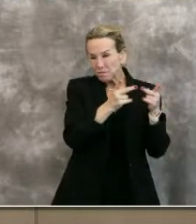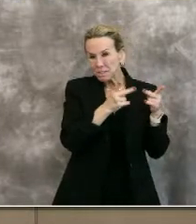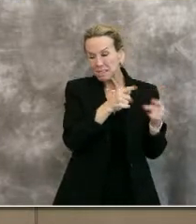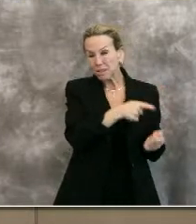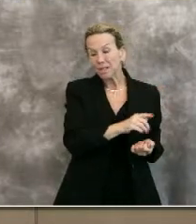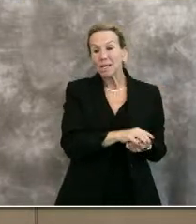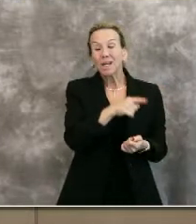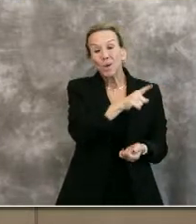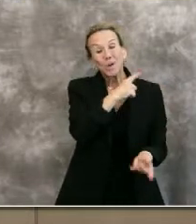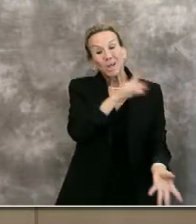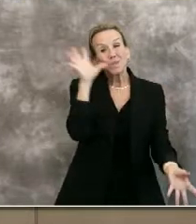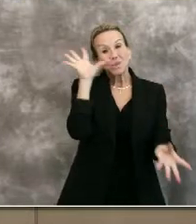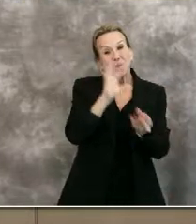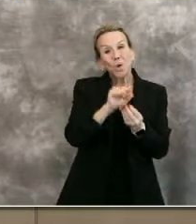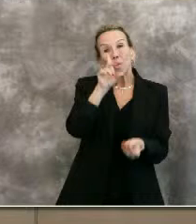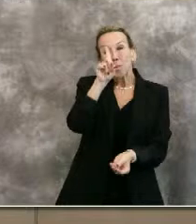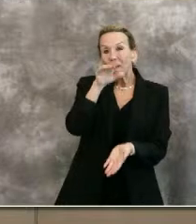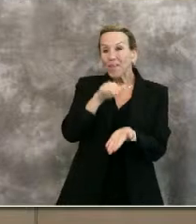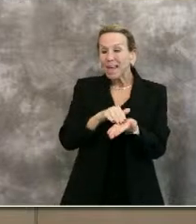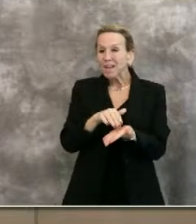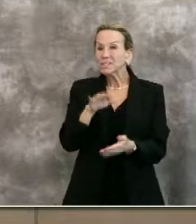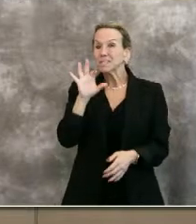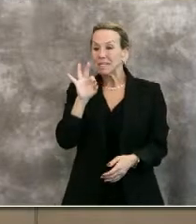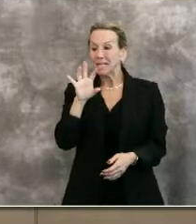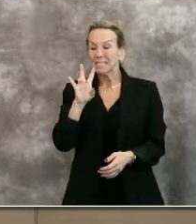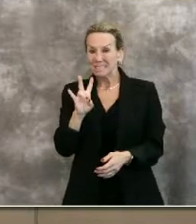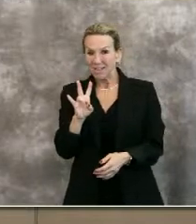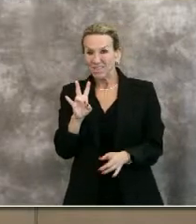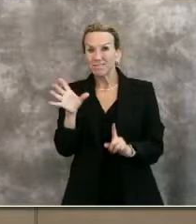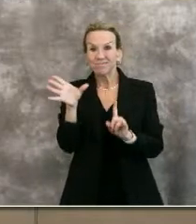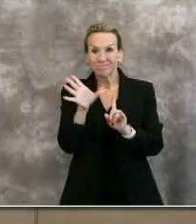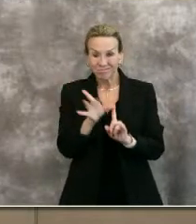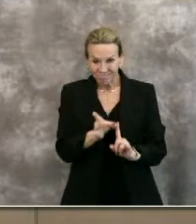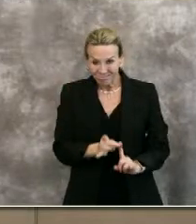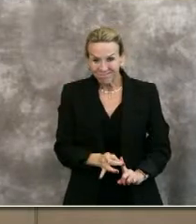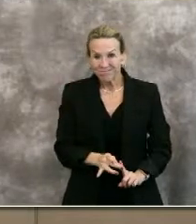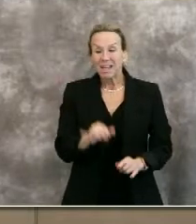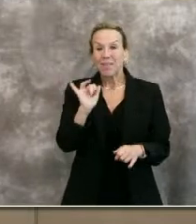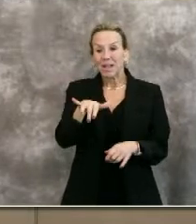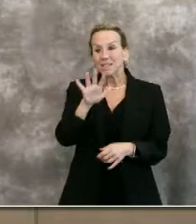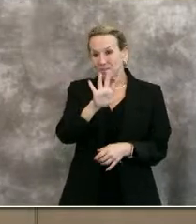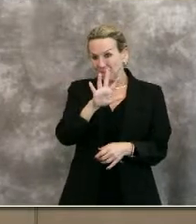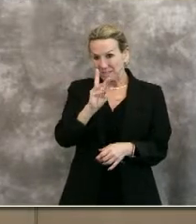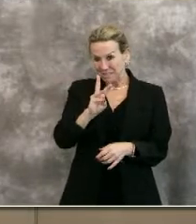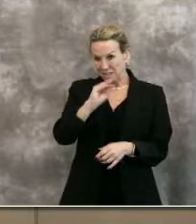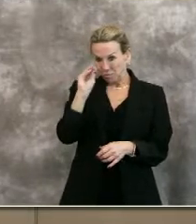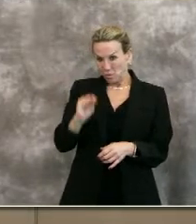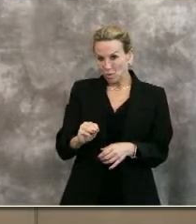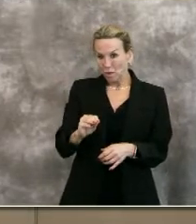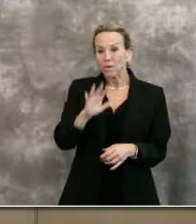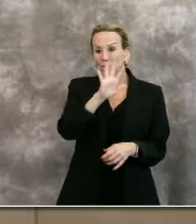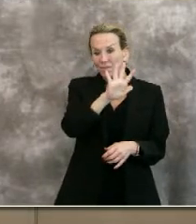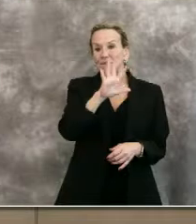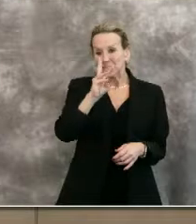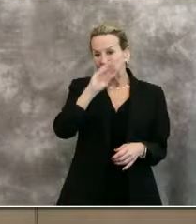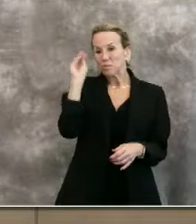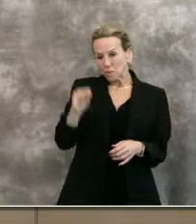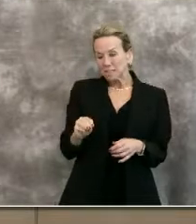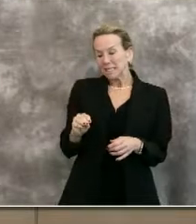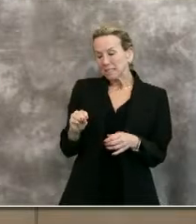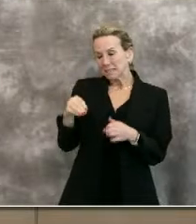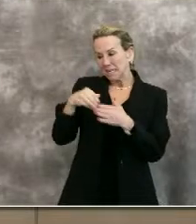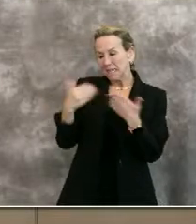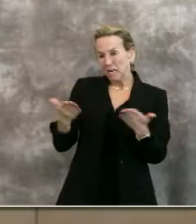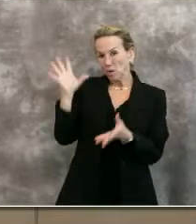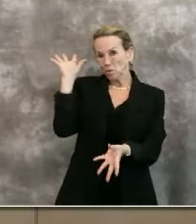a total of 1,097 cases, which is 6% of the total COVID-19 cases, and 830